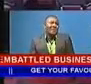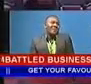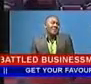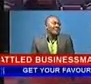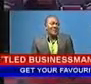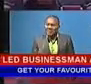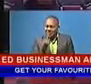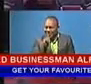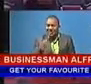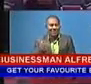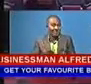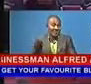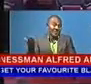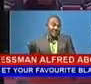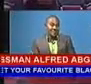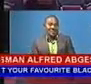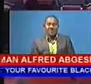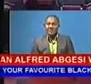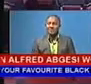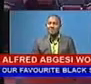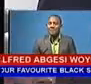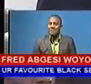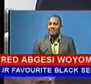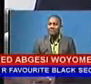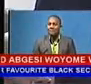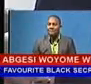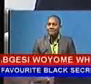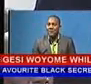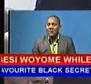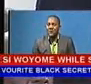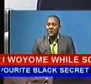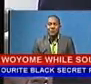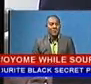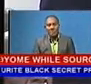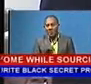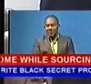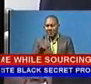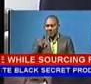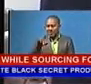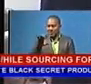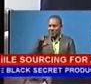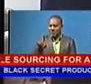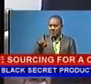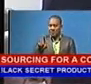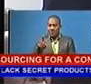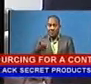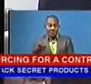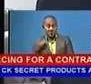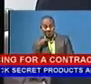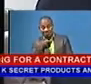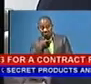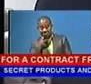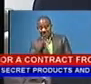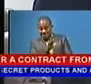is called mind-boggling. No, my lord, this is different. This CD is just the soft version of the